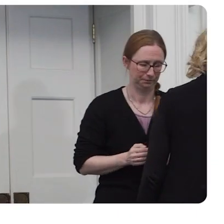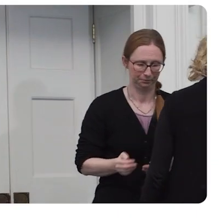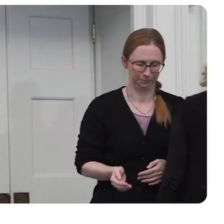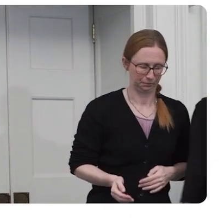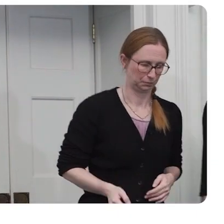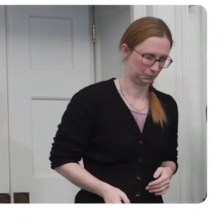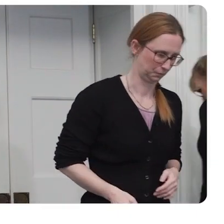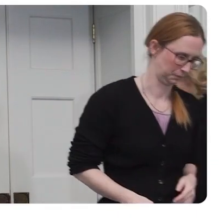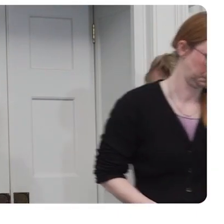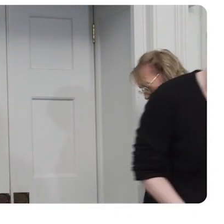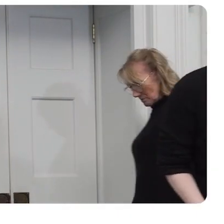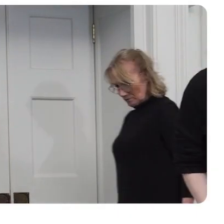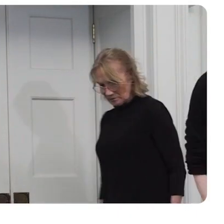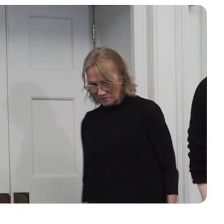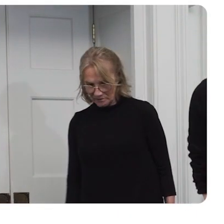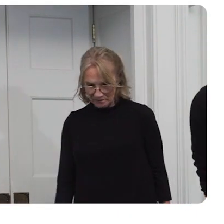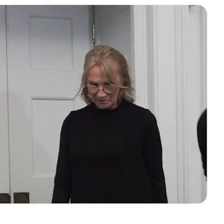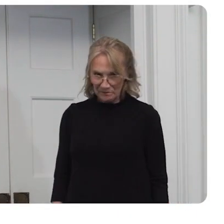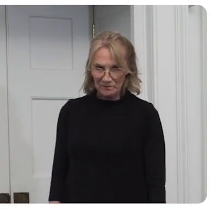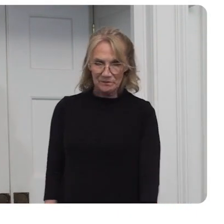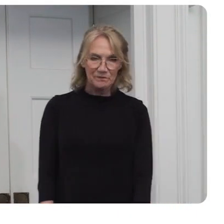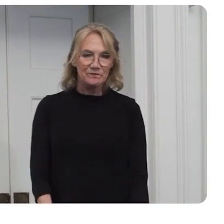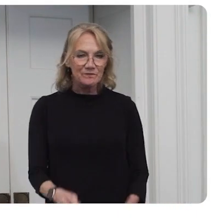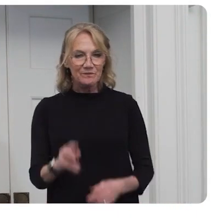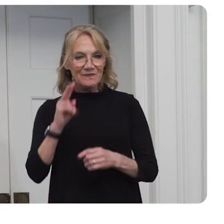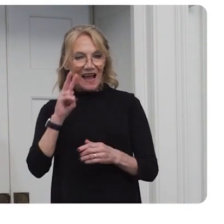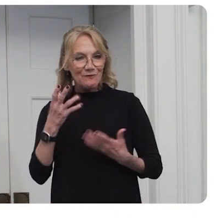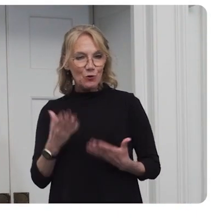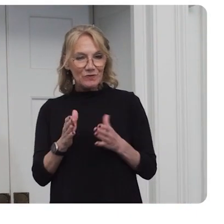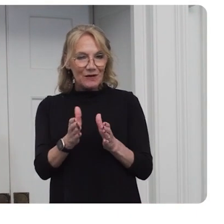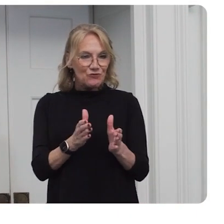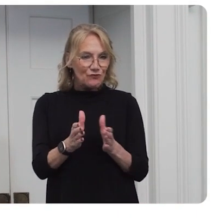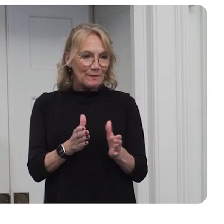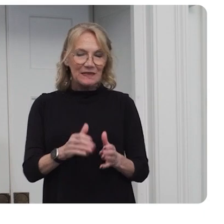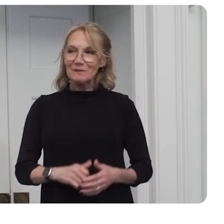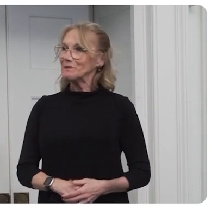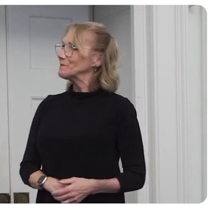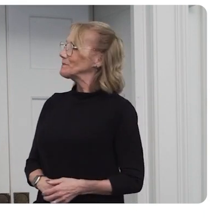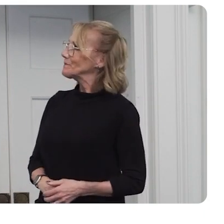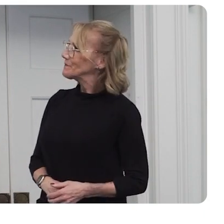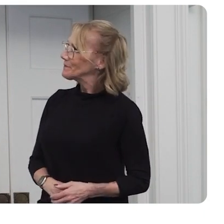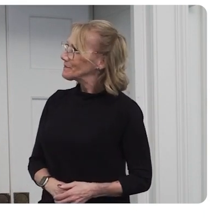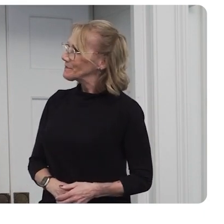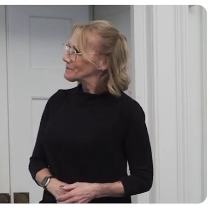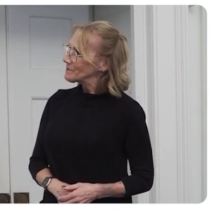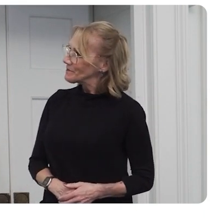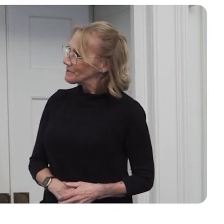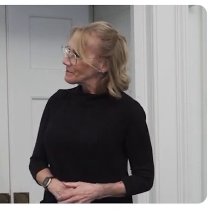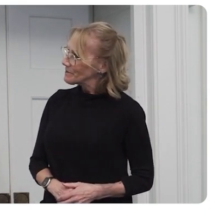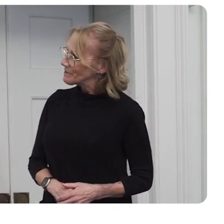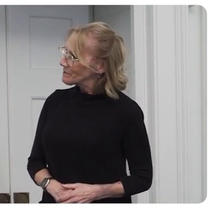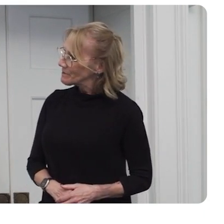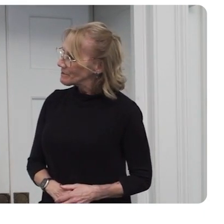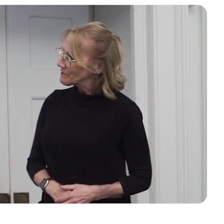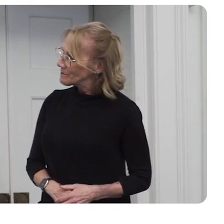ceramic? Yes, I John, do. yeah. Yeah. Yes, let's have a look. No, I'm not painted that. This one's. Yeah,